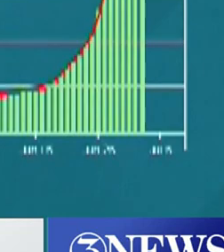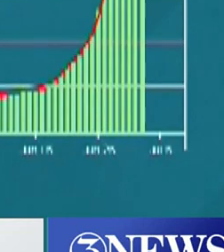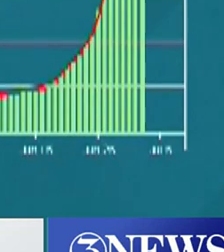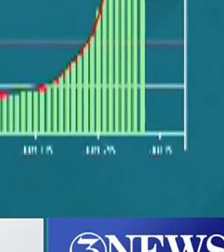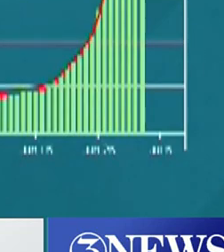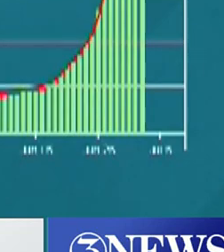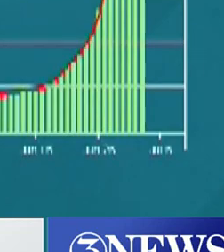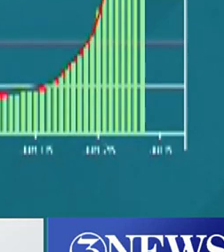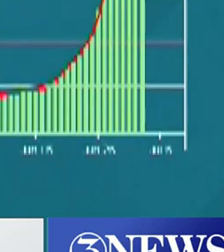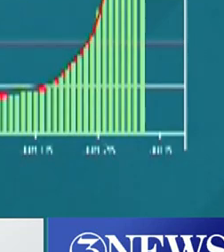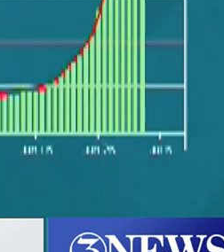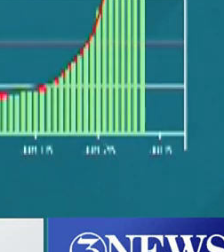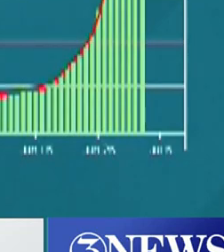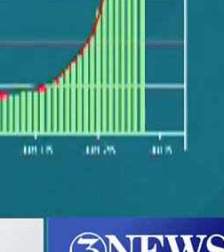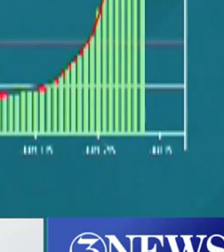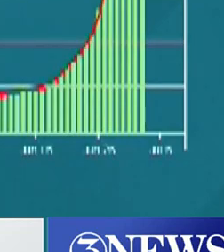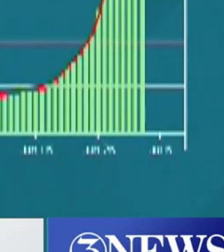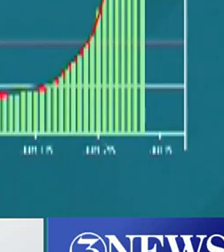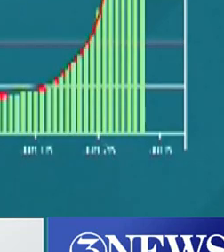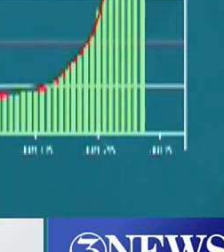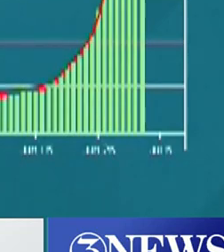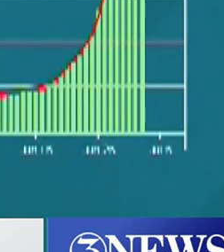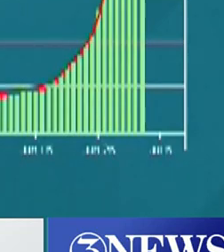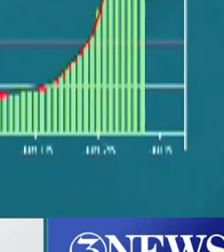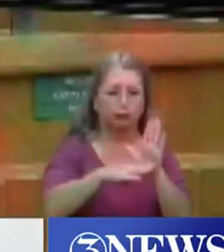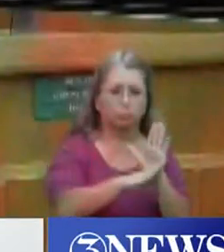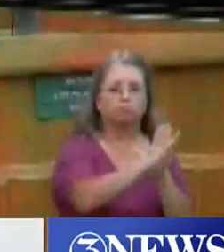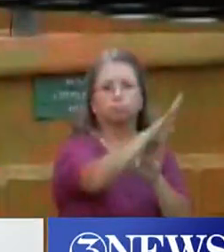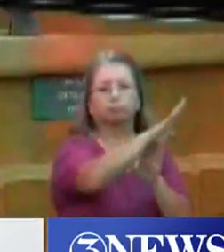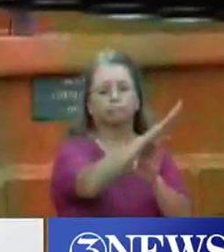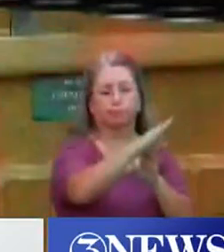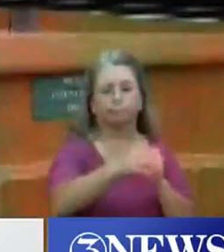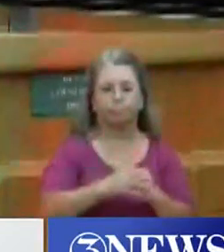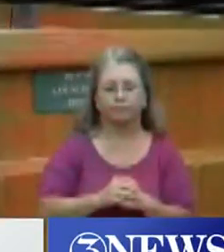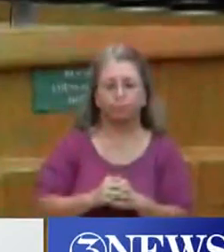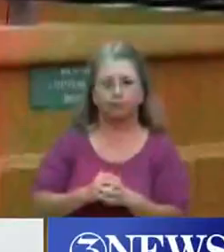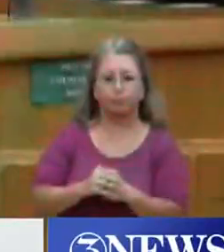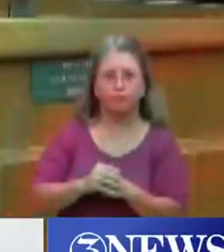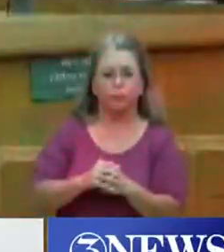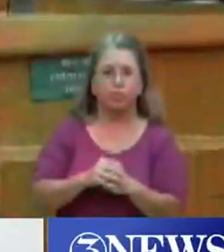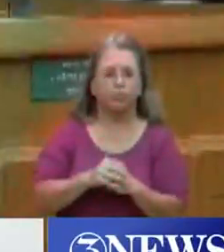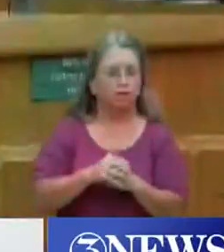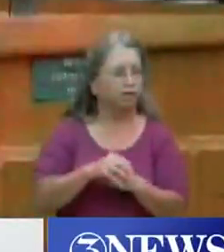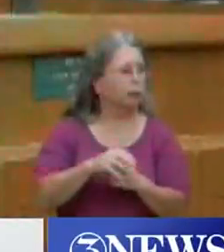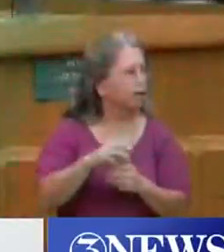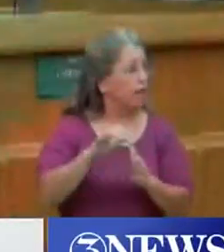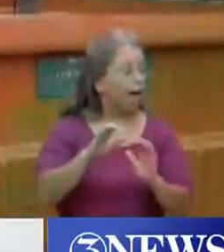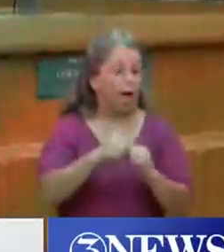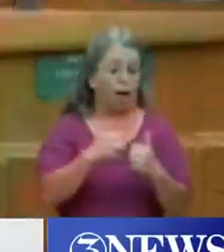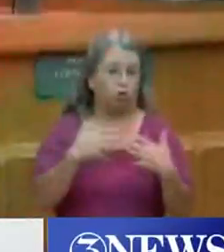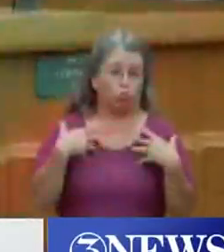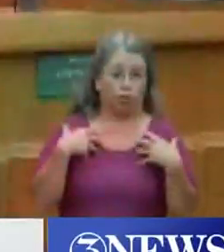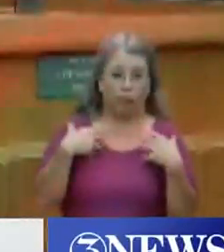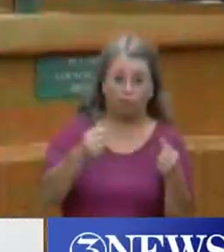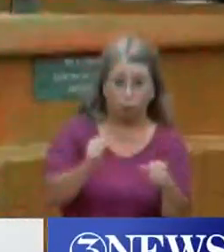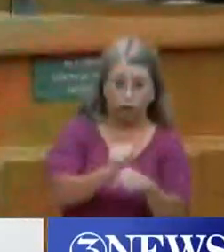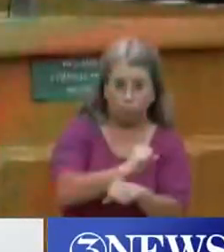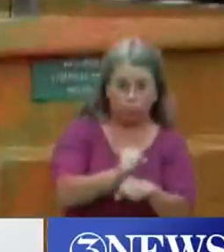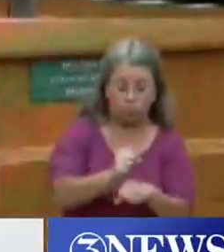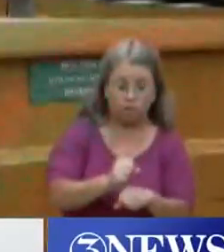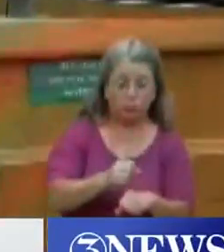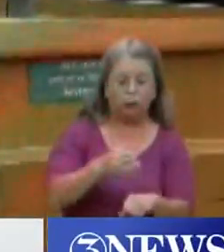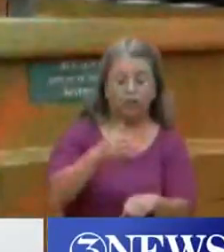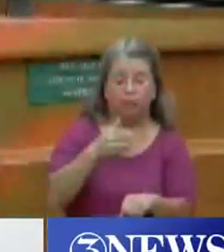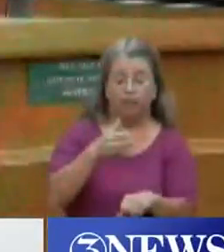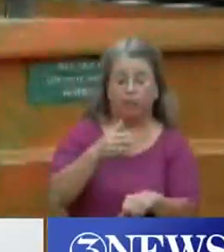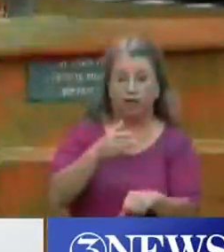are putting tremendous pressure on our local hospitals. The way these recoveries work is that after 14 days, if